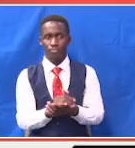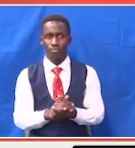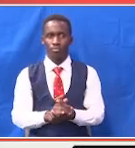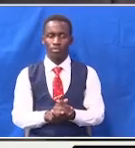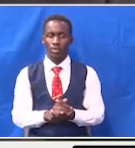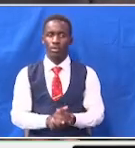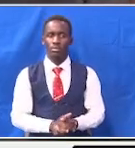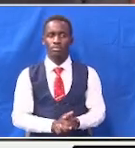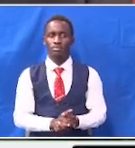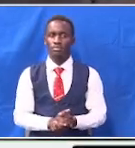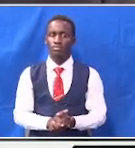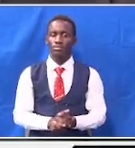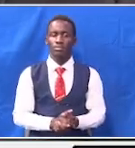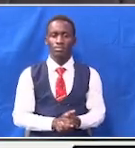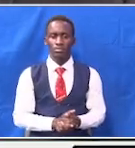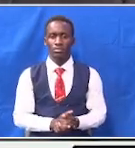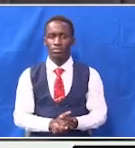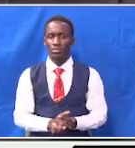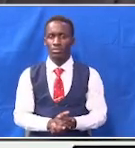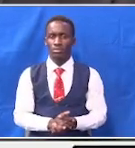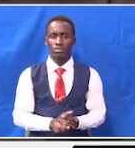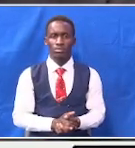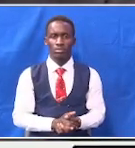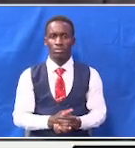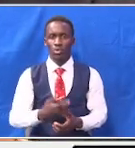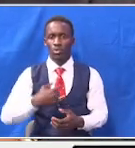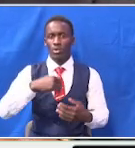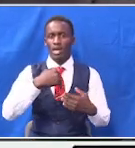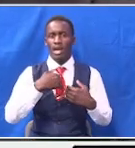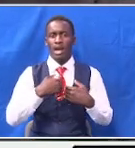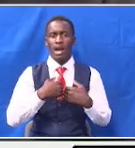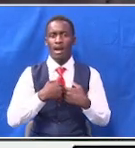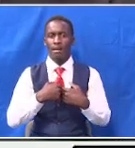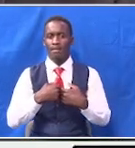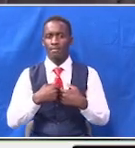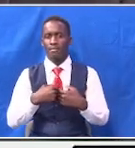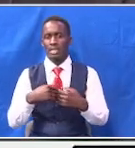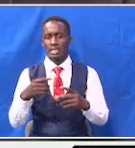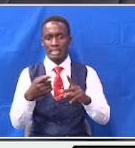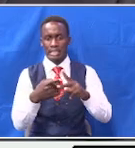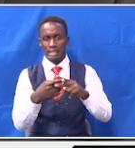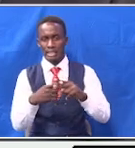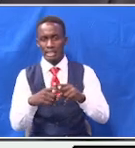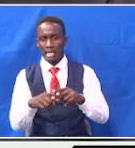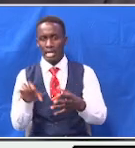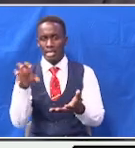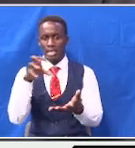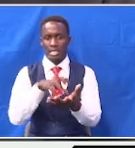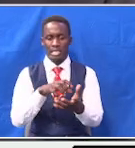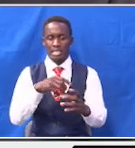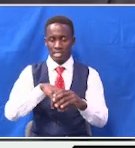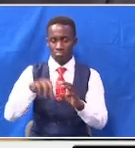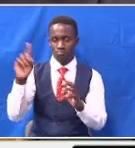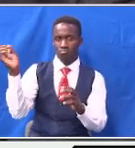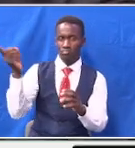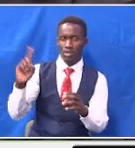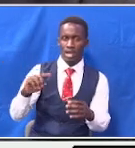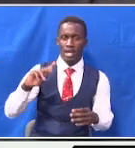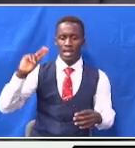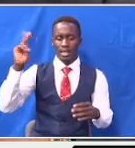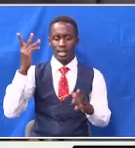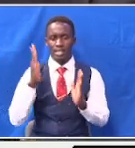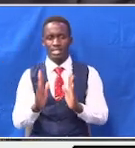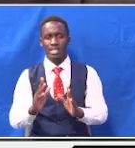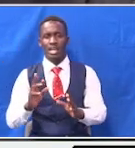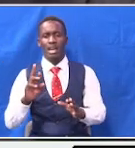have. Incubation hub you have in Nairobi, the coffee, you see that in Nairobi. Kenyans are ready